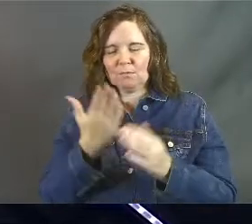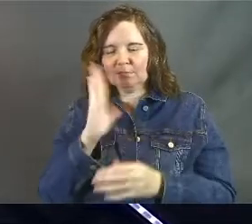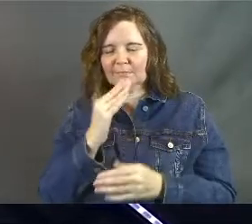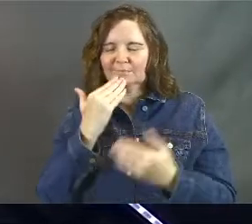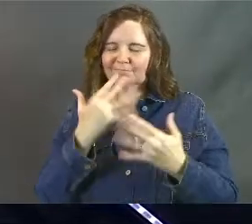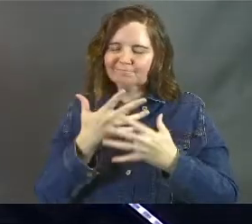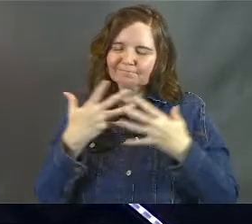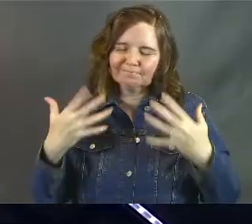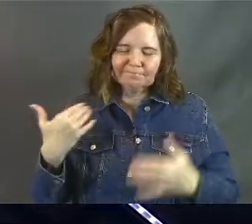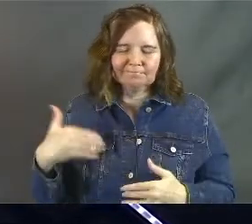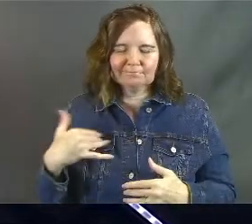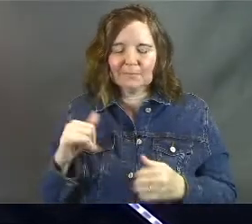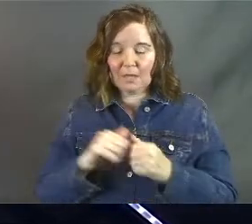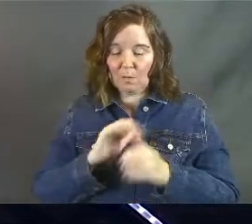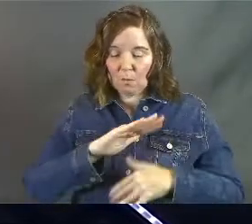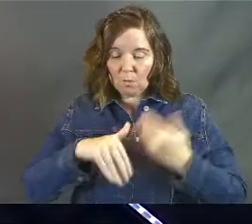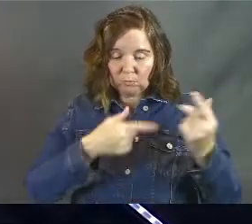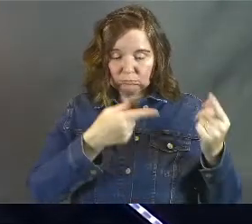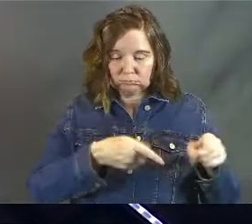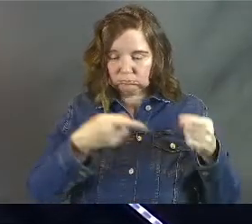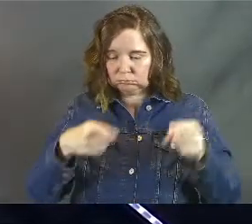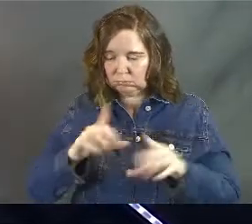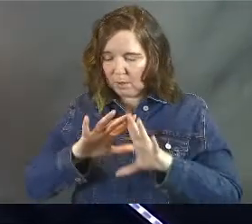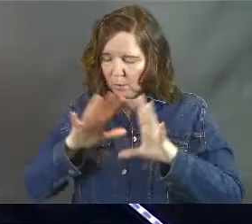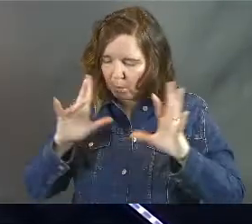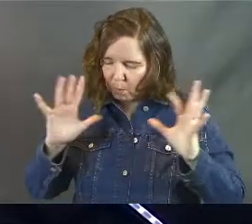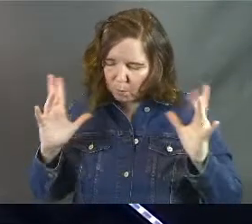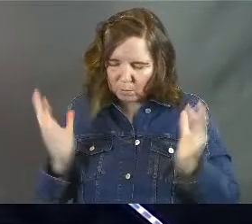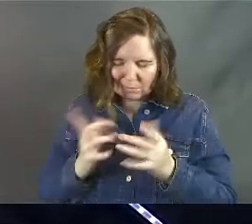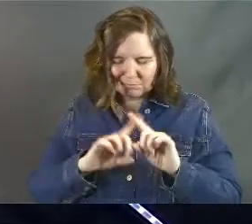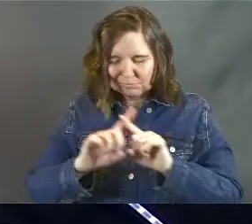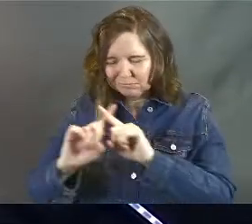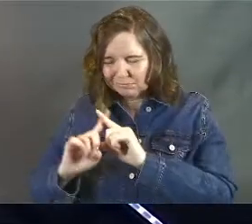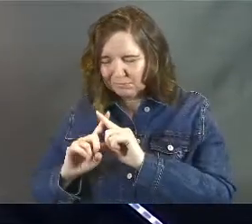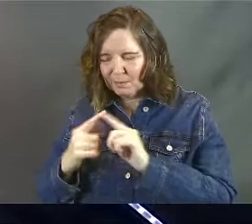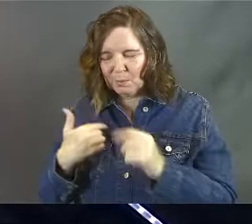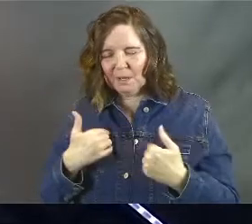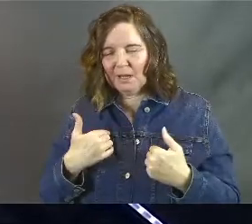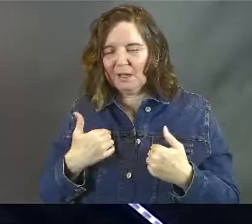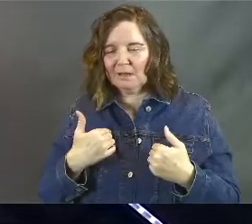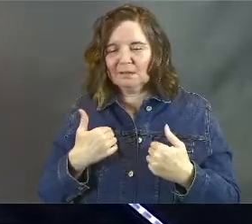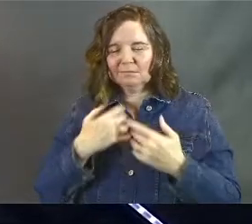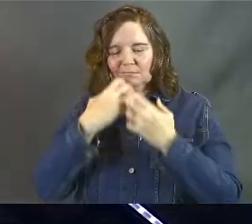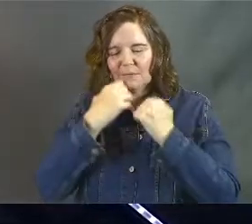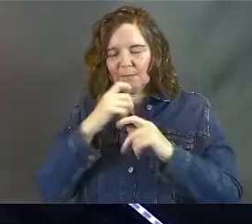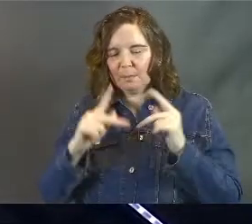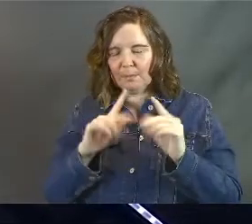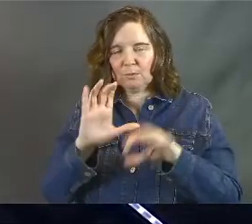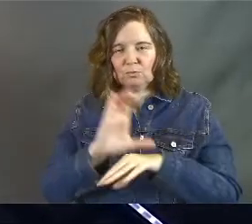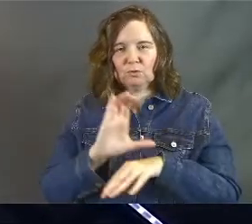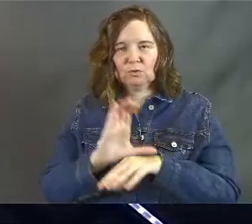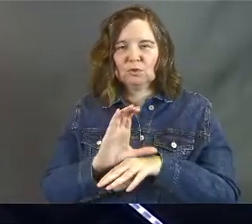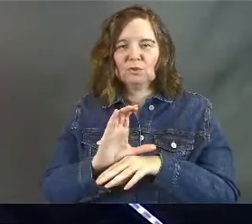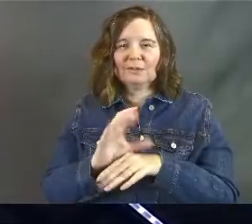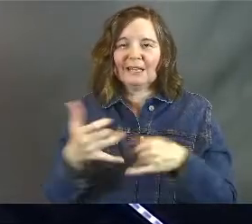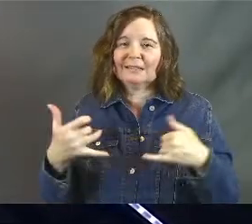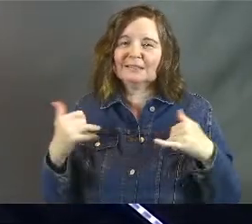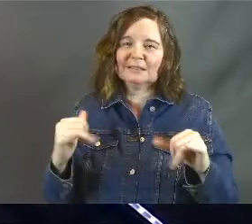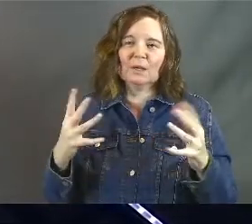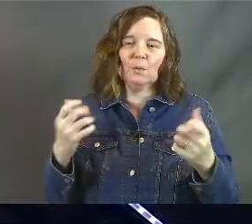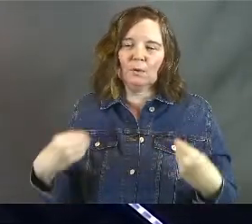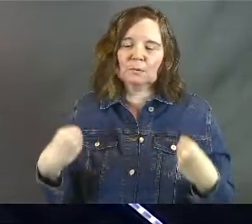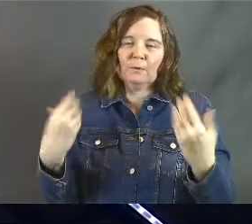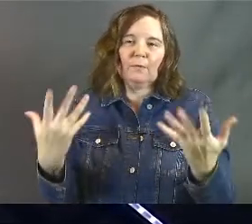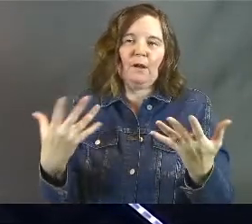you so much that with all that's going on in our world this year, Lord, we just got some precious people around this church that still wanted